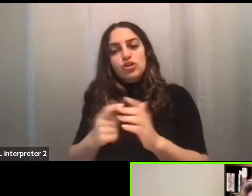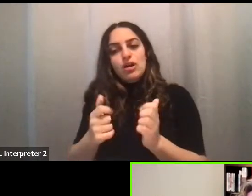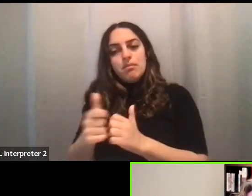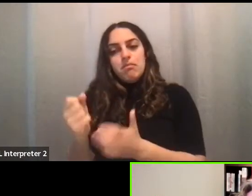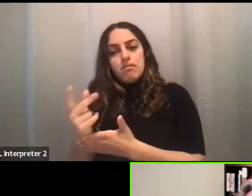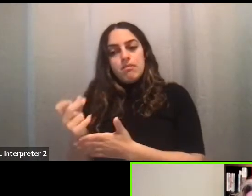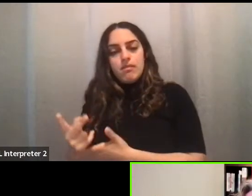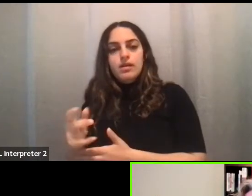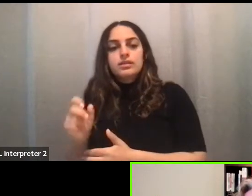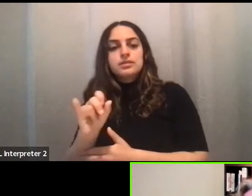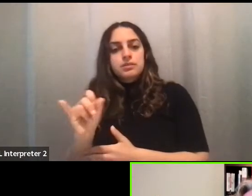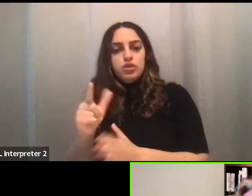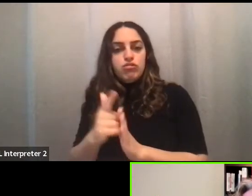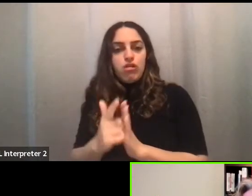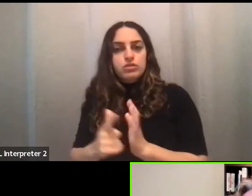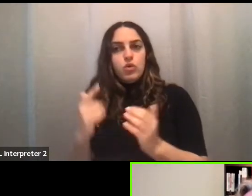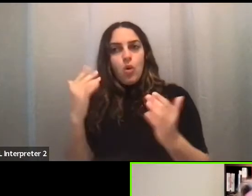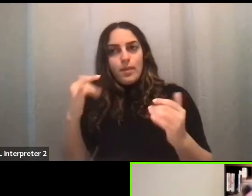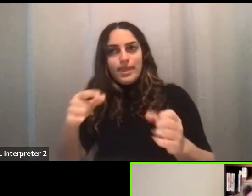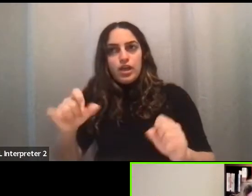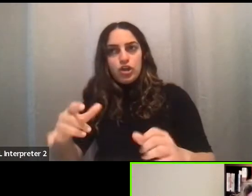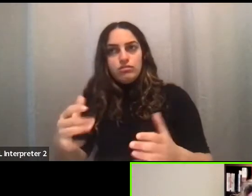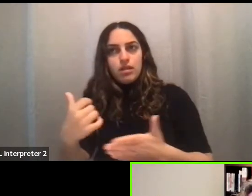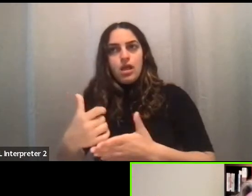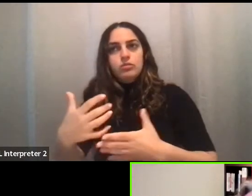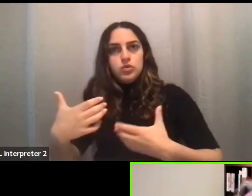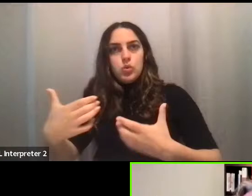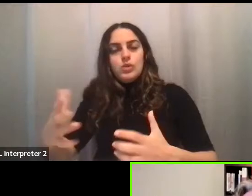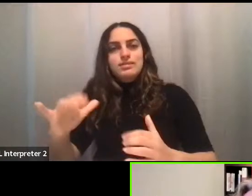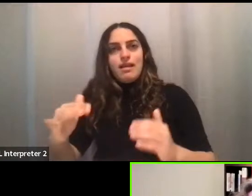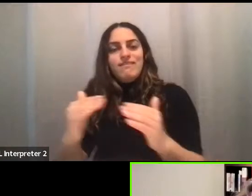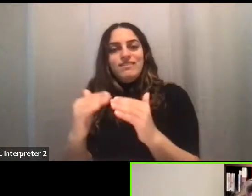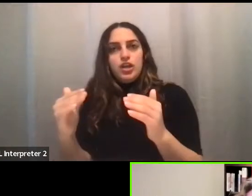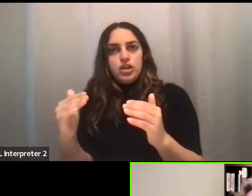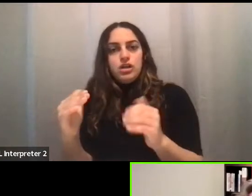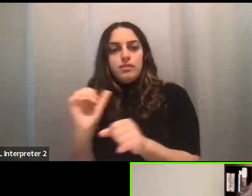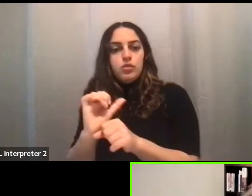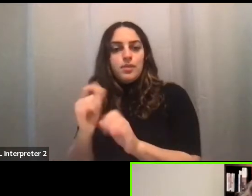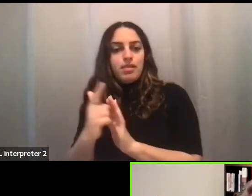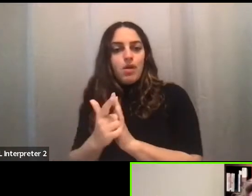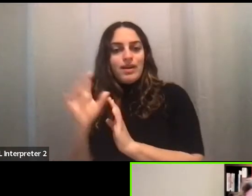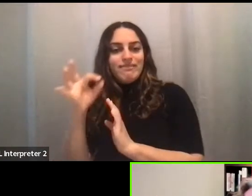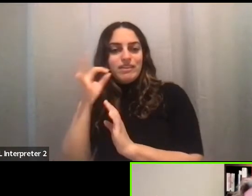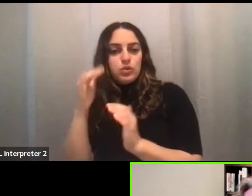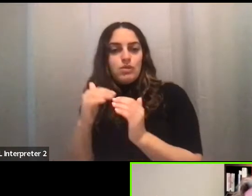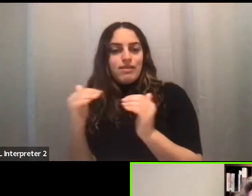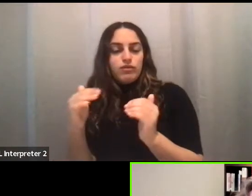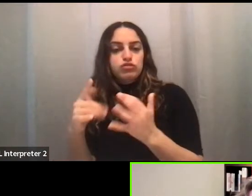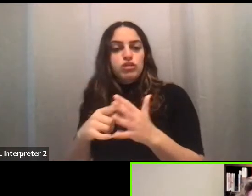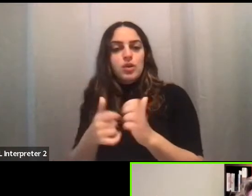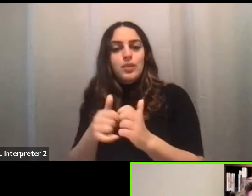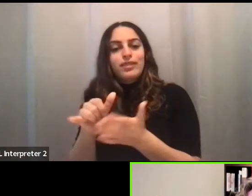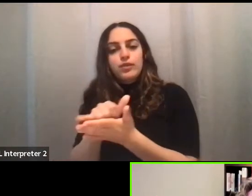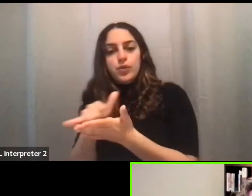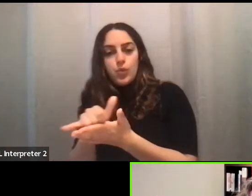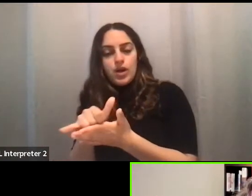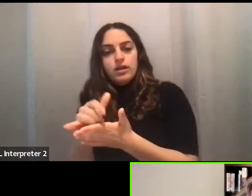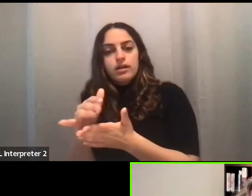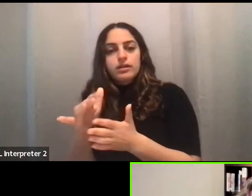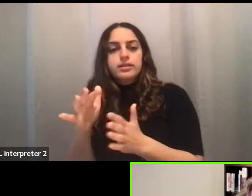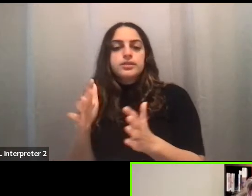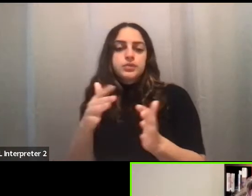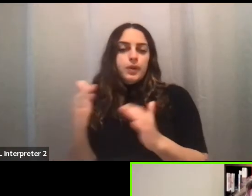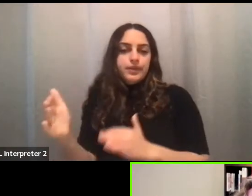build towards the revival of fair employment law at the federal level uh starting with new york state and going to others